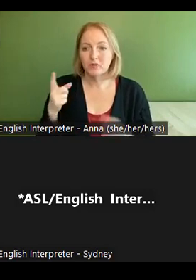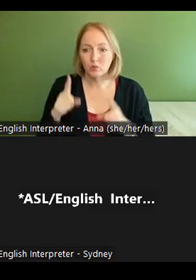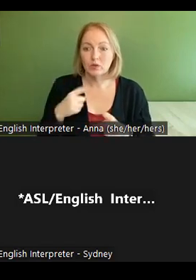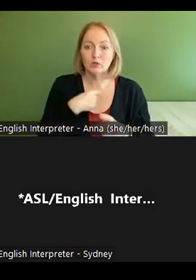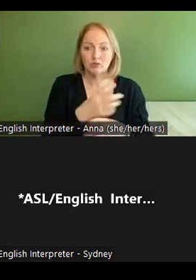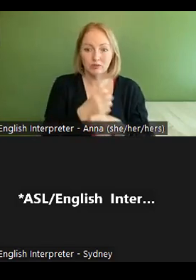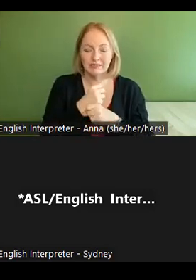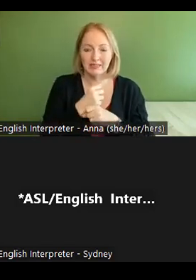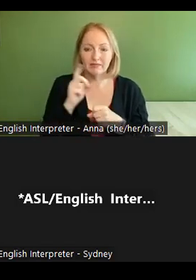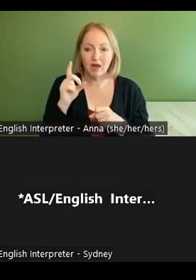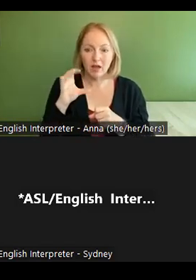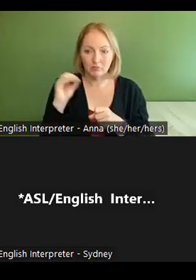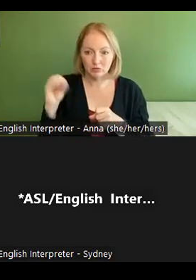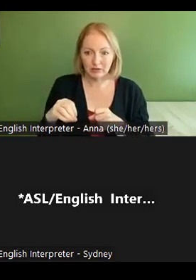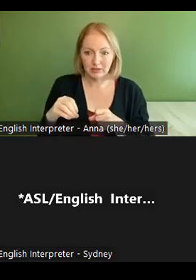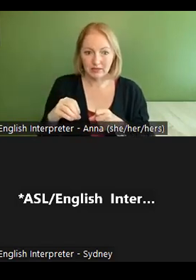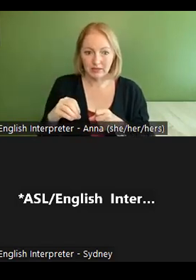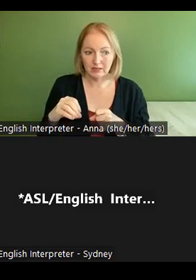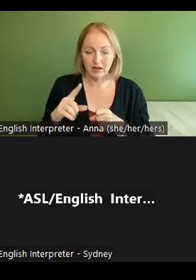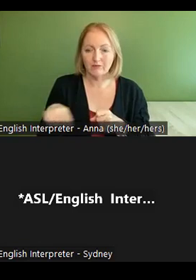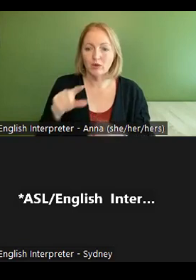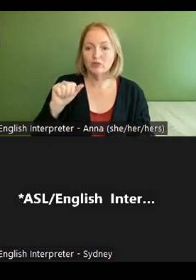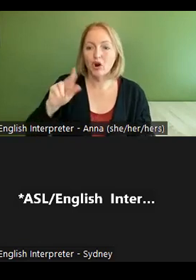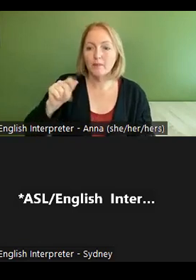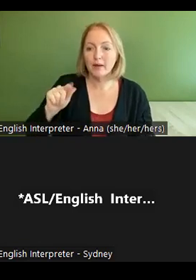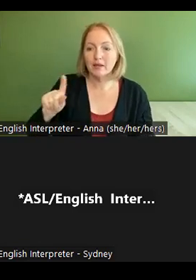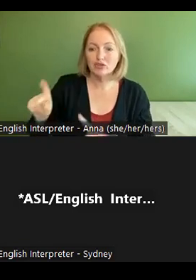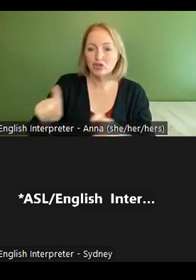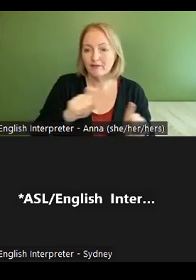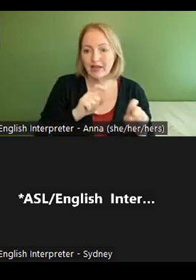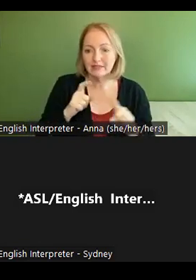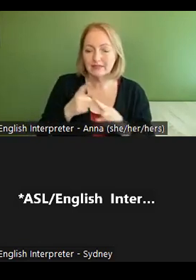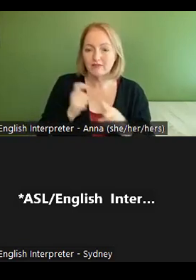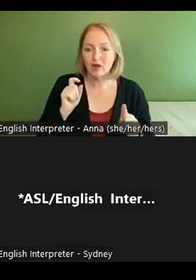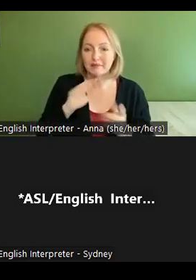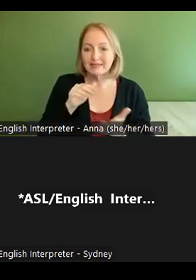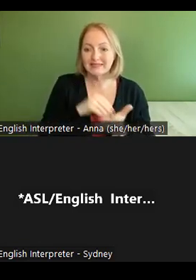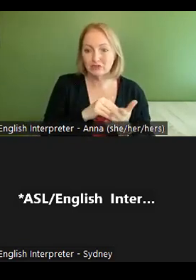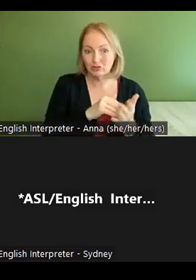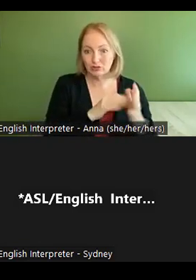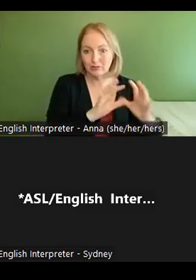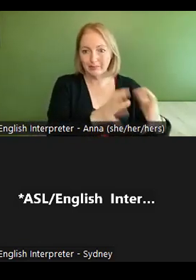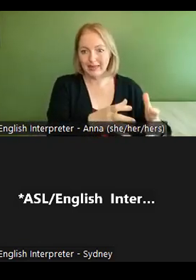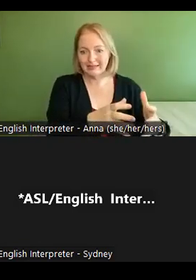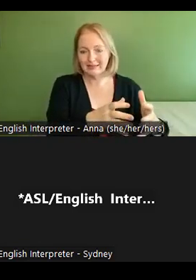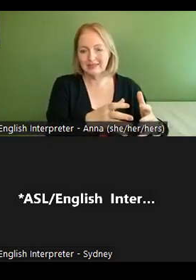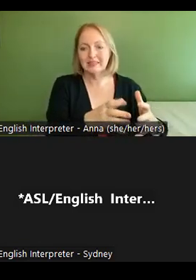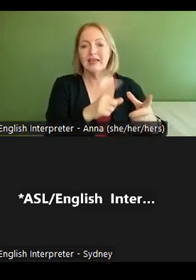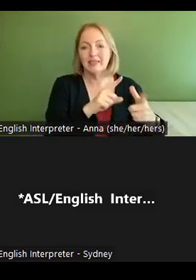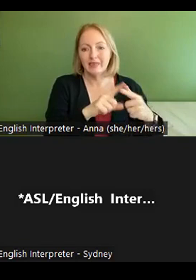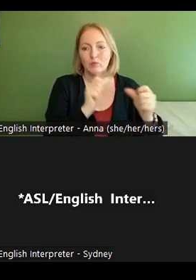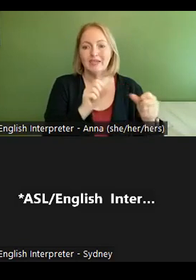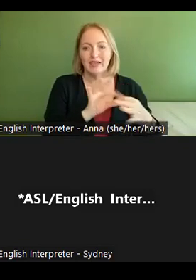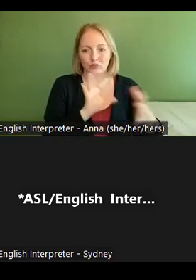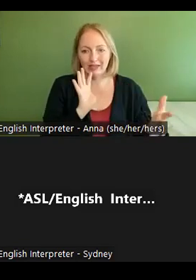receive 100% of those ARPA surveys from the center base, then we could